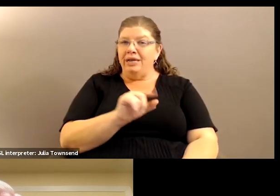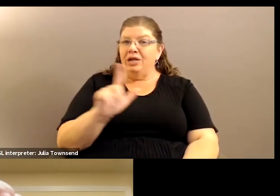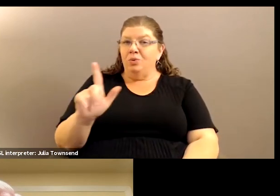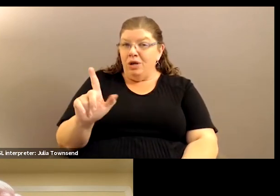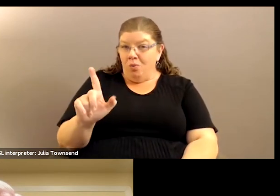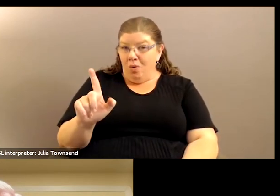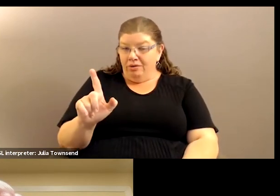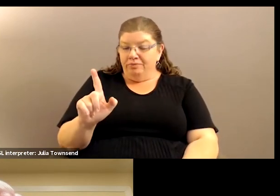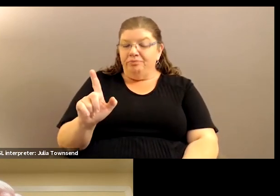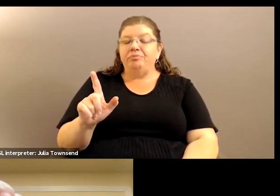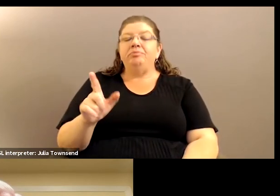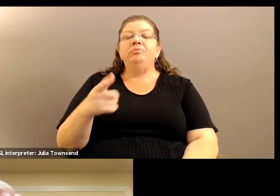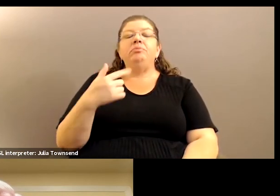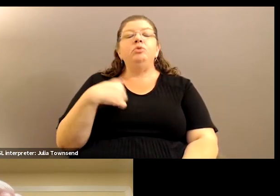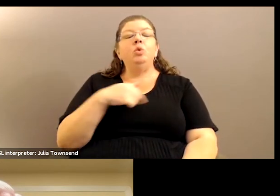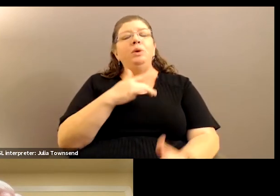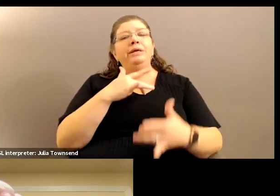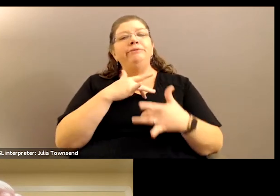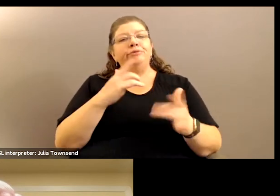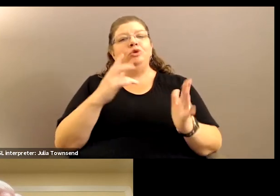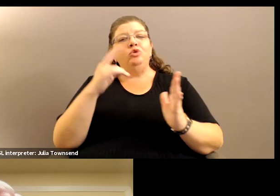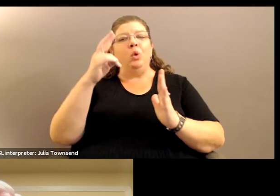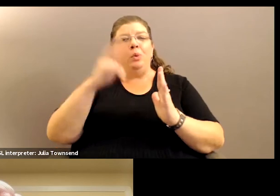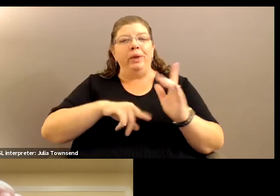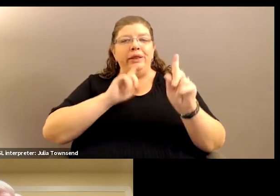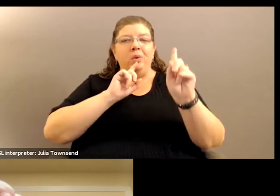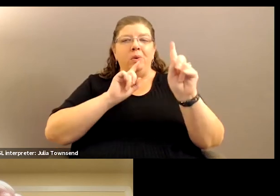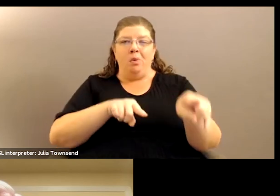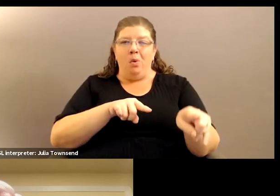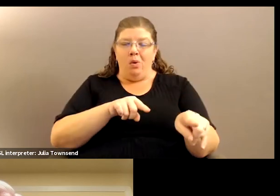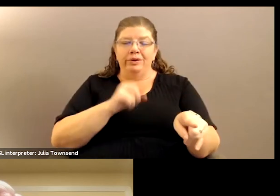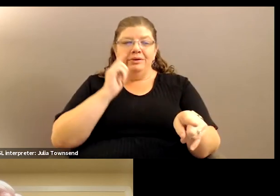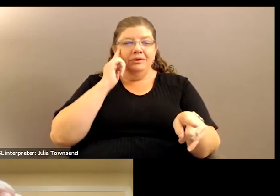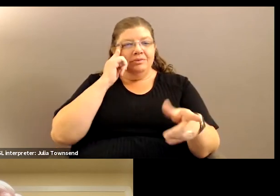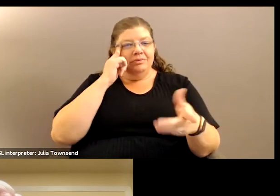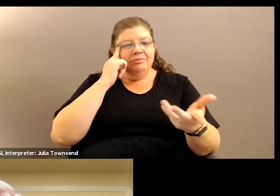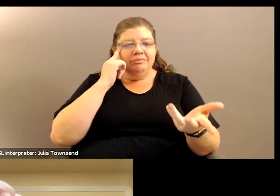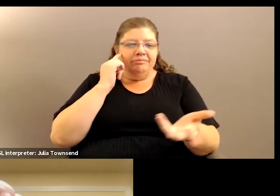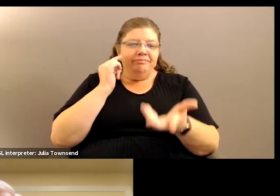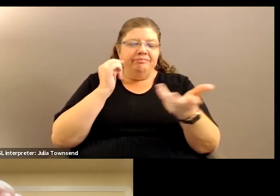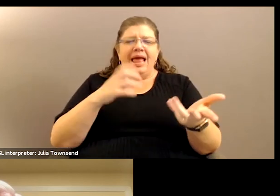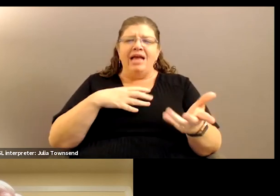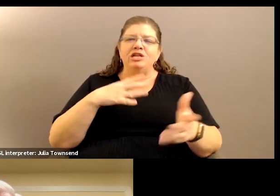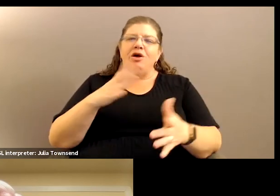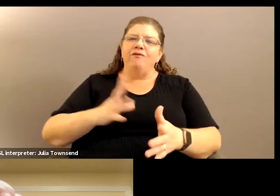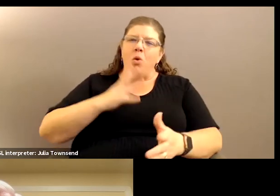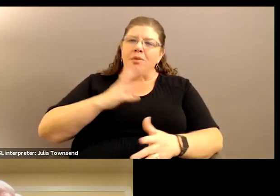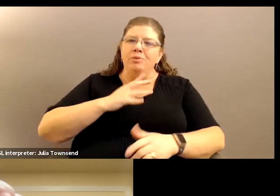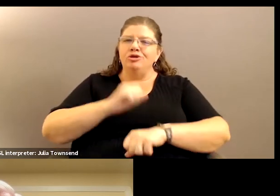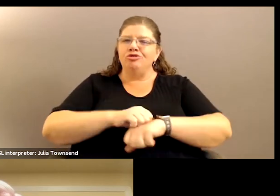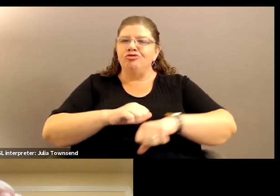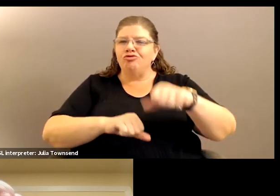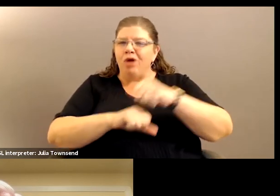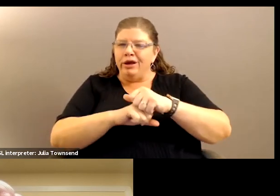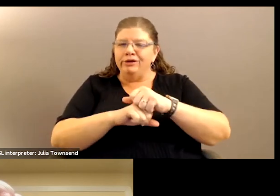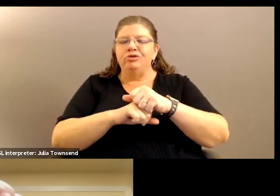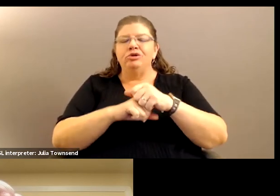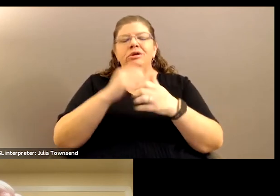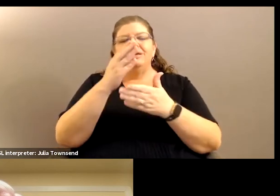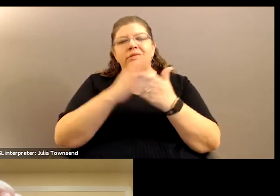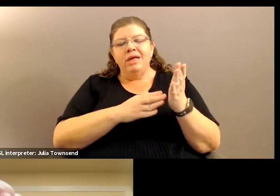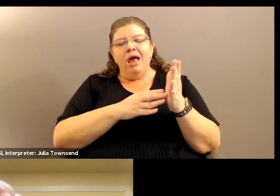we typically we we typically read this report it has a somewhat formal uh structure and there's some